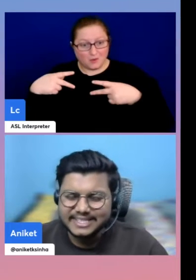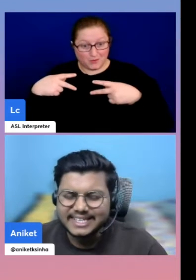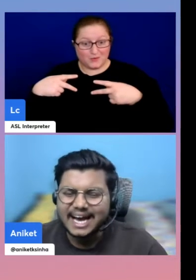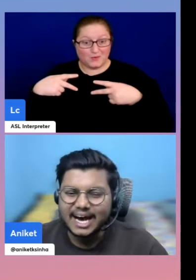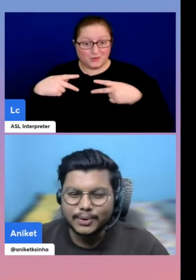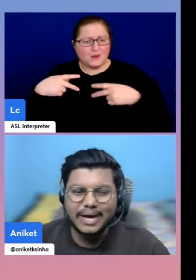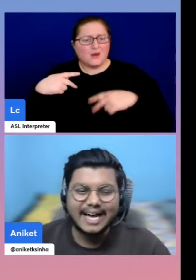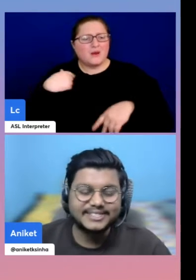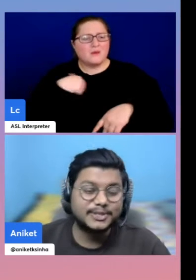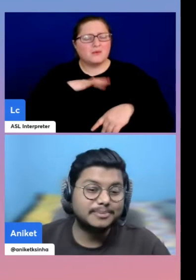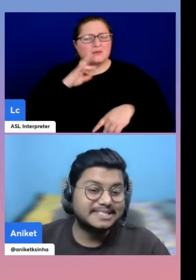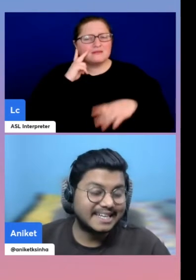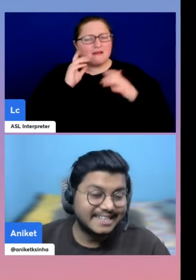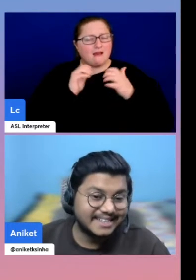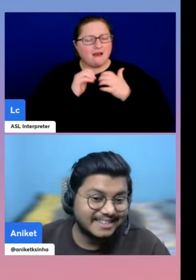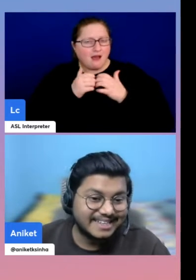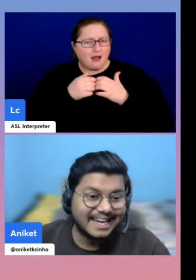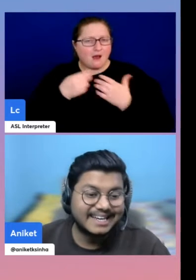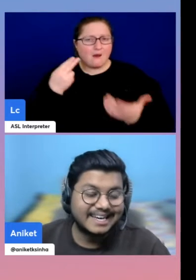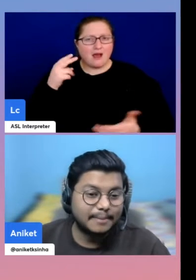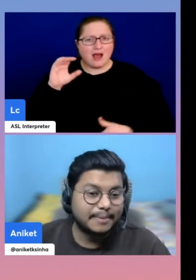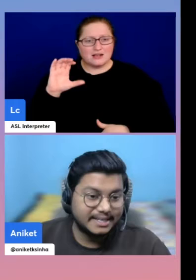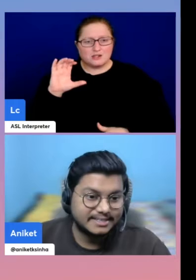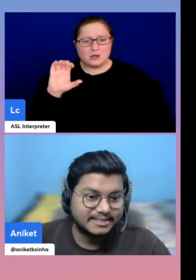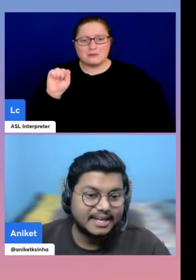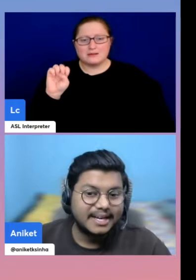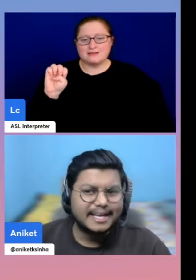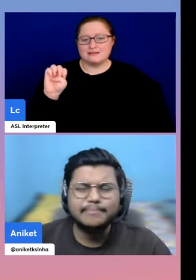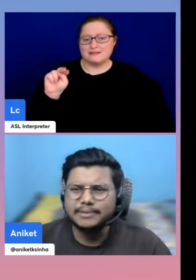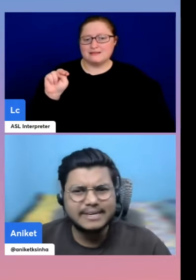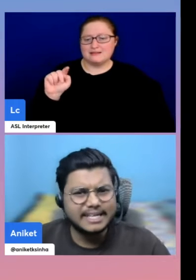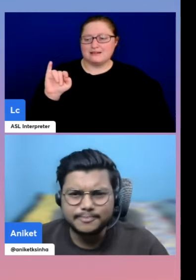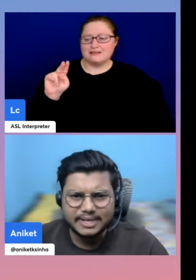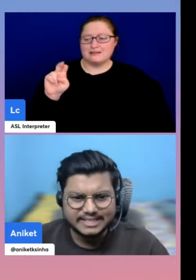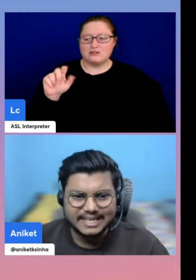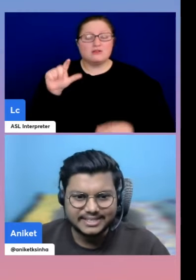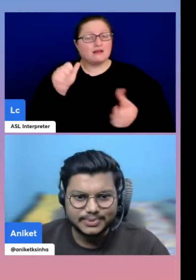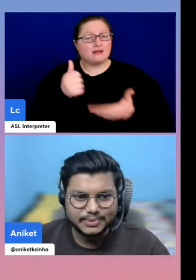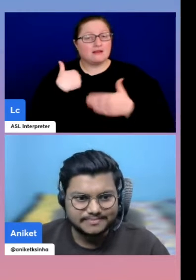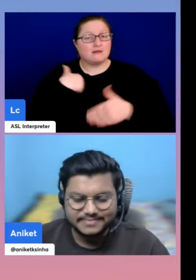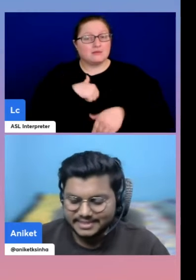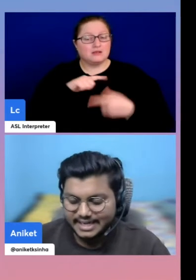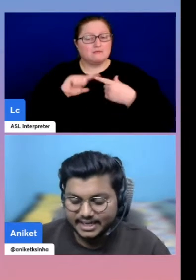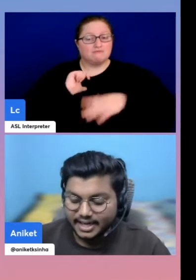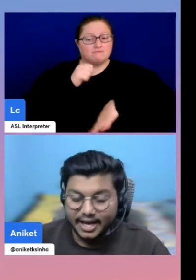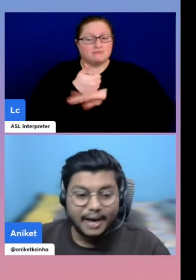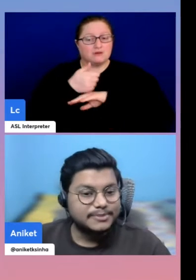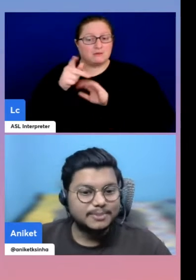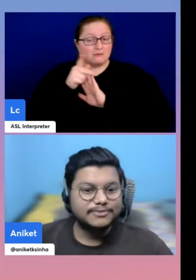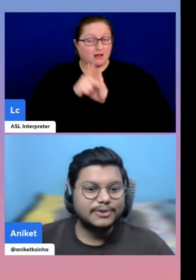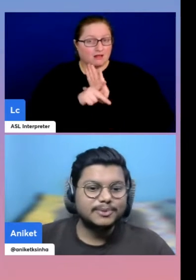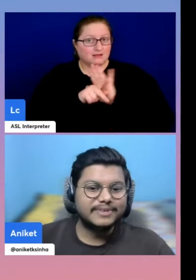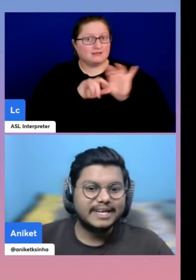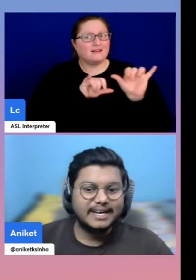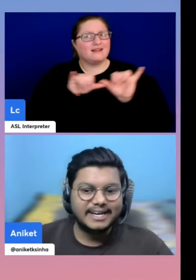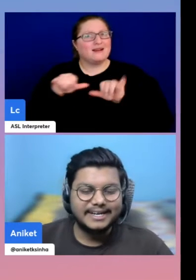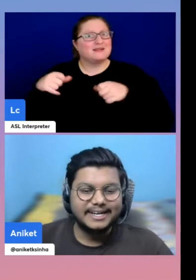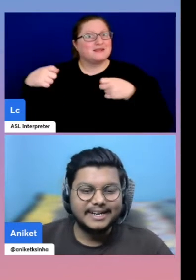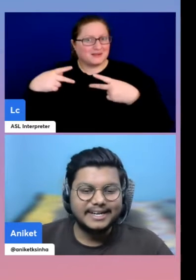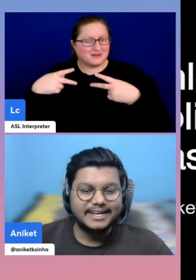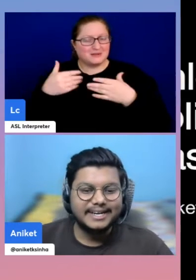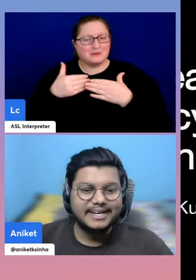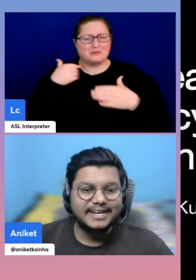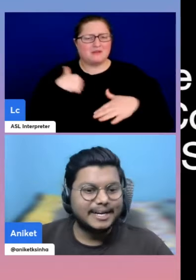would be seeing how HashiCorp Sentinel can help us implementing policy as code, right? So, before moving